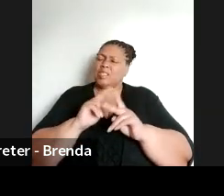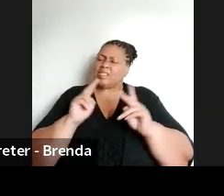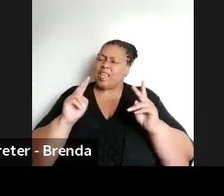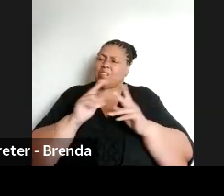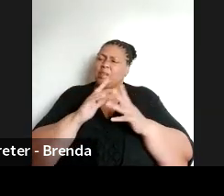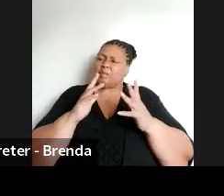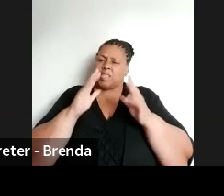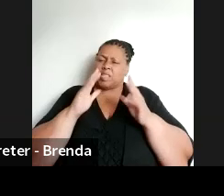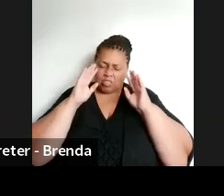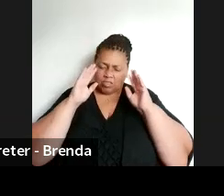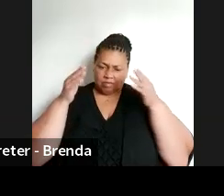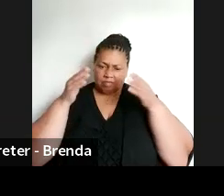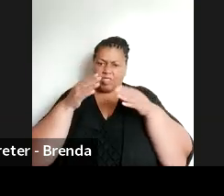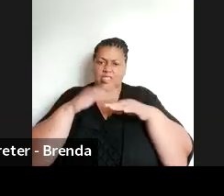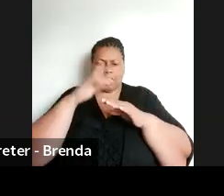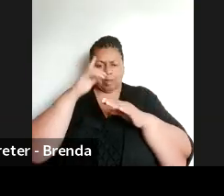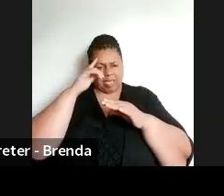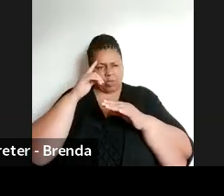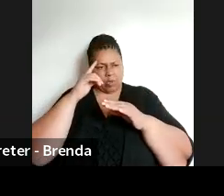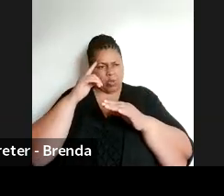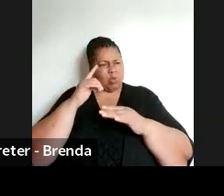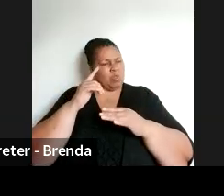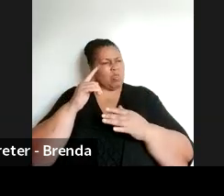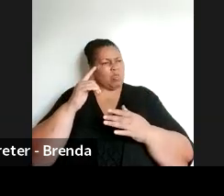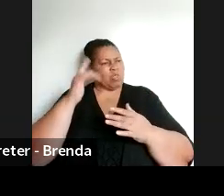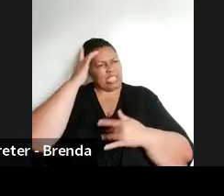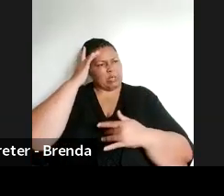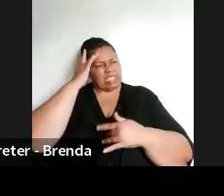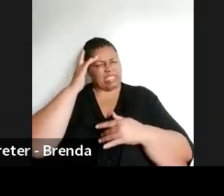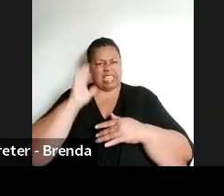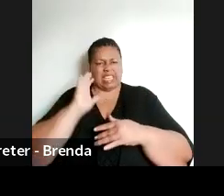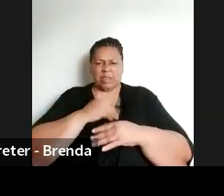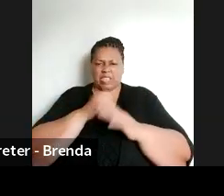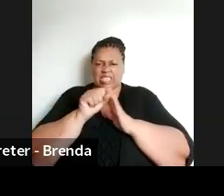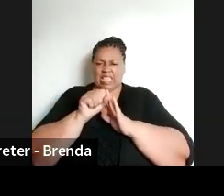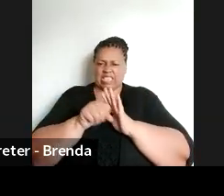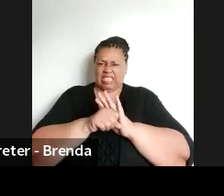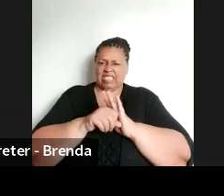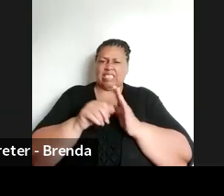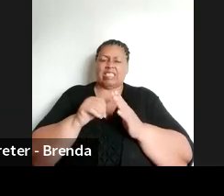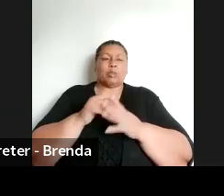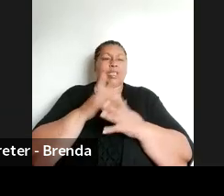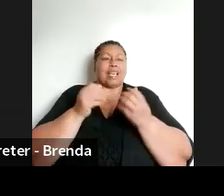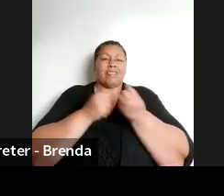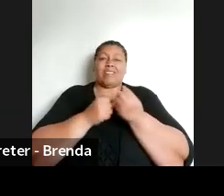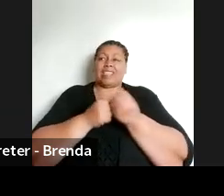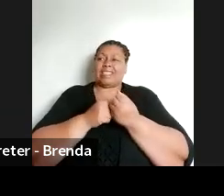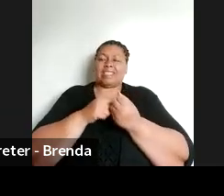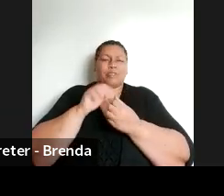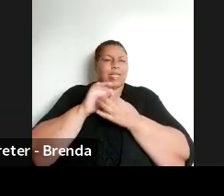state. And so there had to be a lot of advocacy around that in education, because it wasn't mental illness,